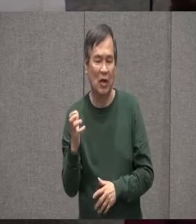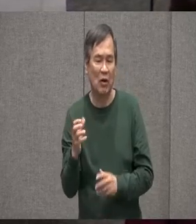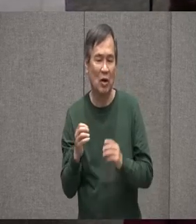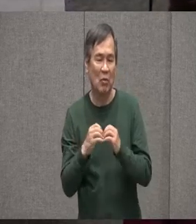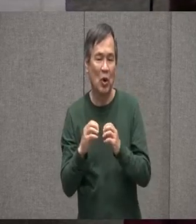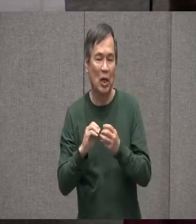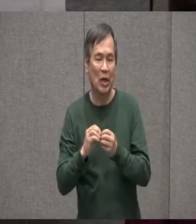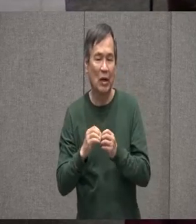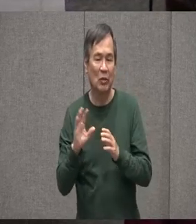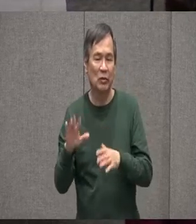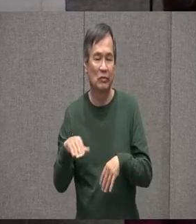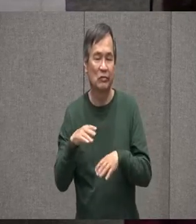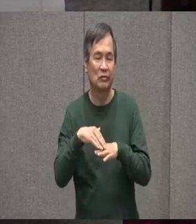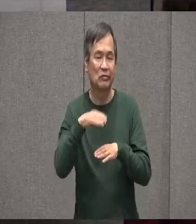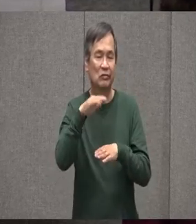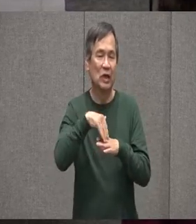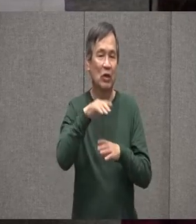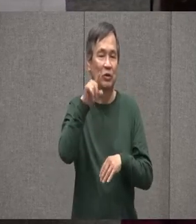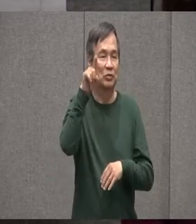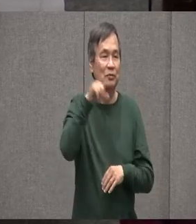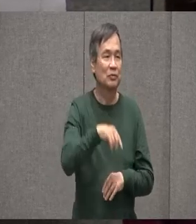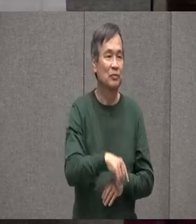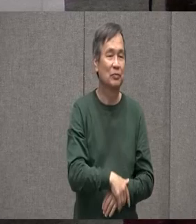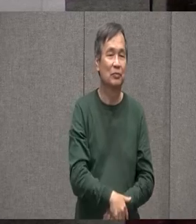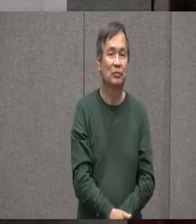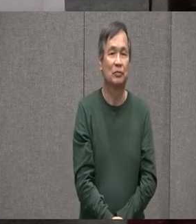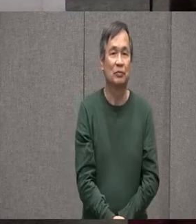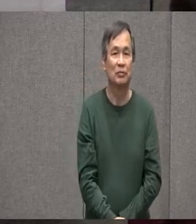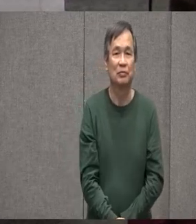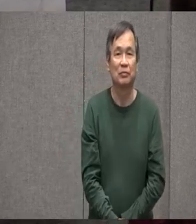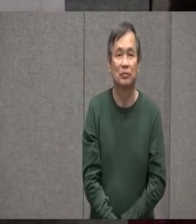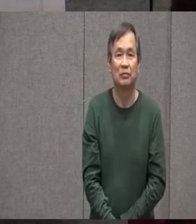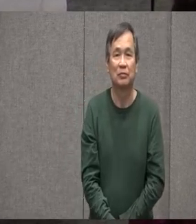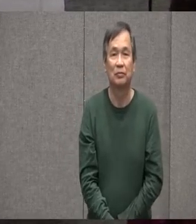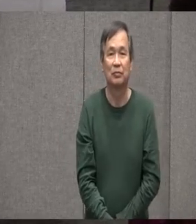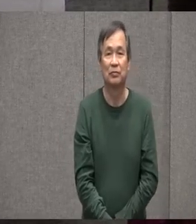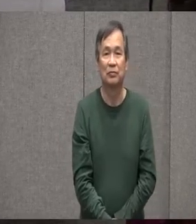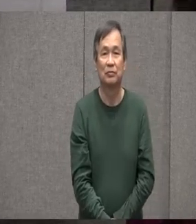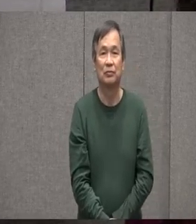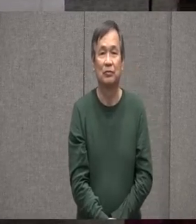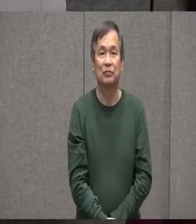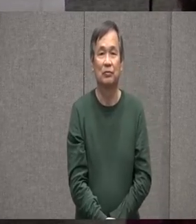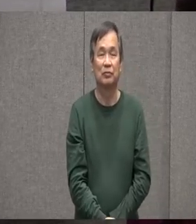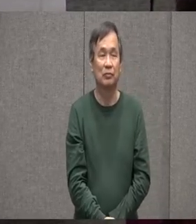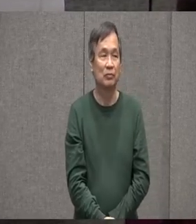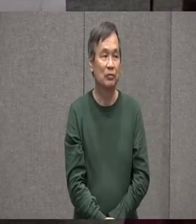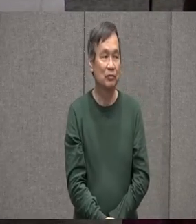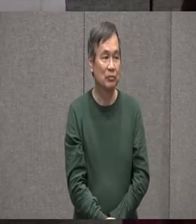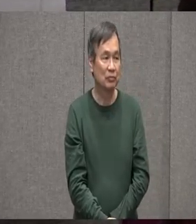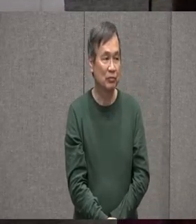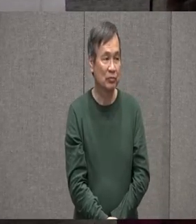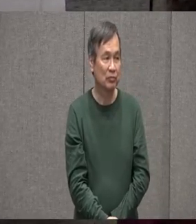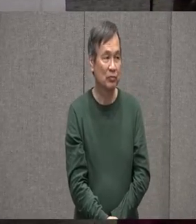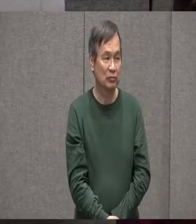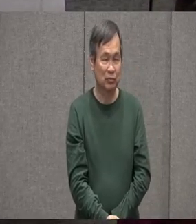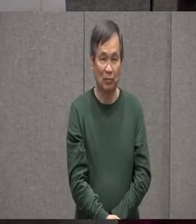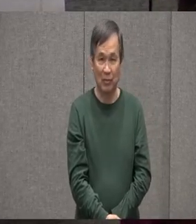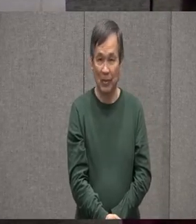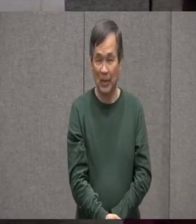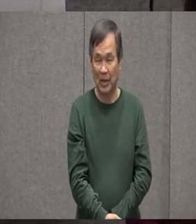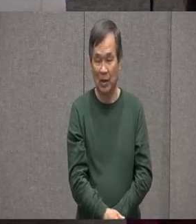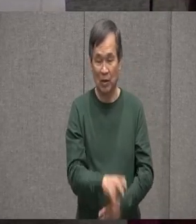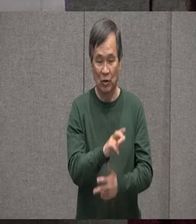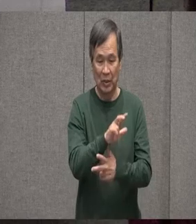higher score there than what my threes might give me. But that's not a bad score for just doing my threes. So I could count by